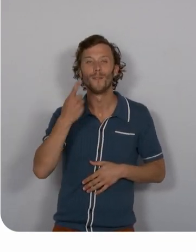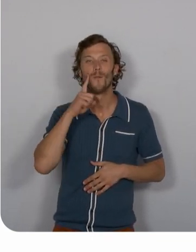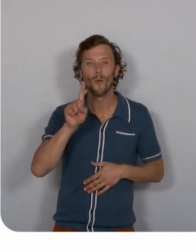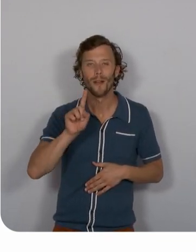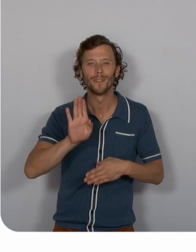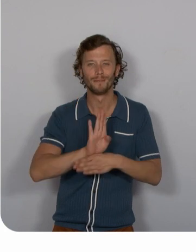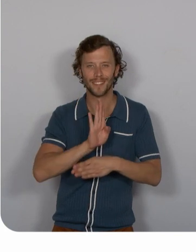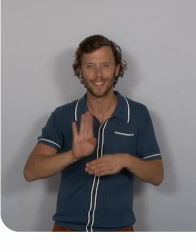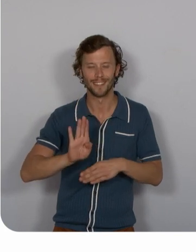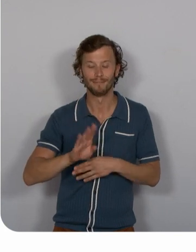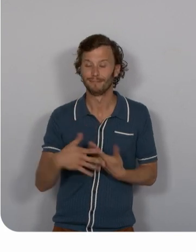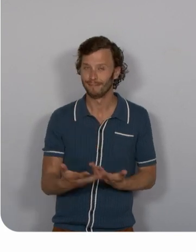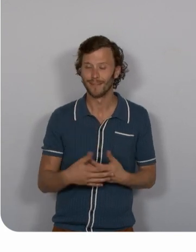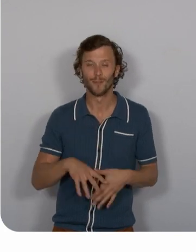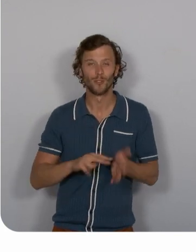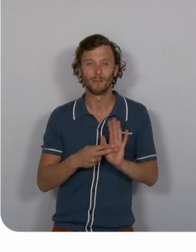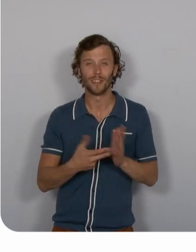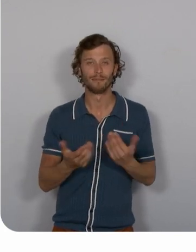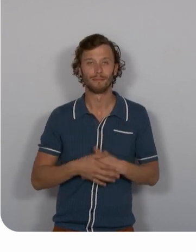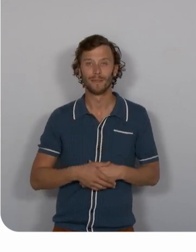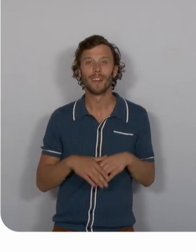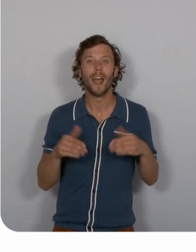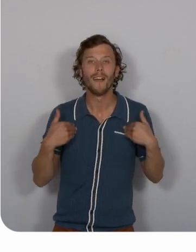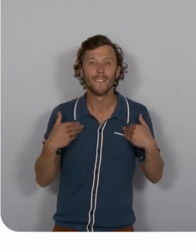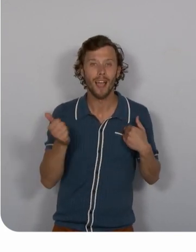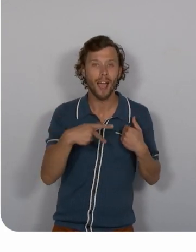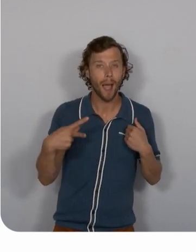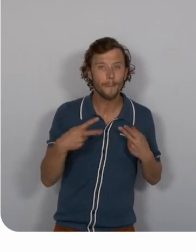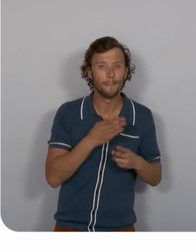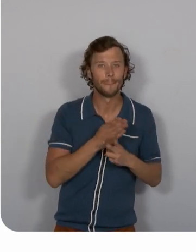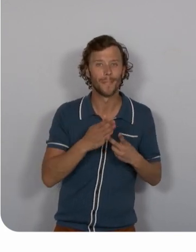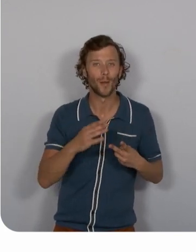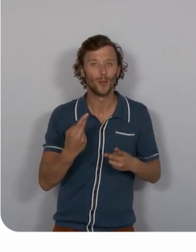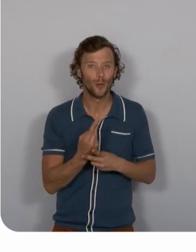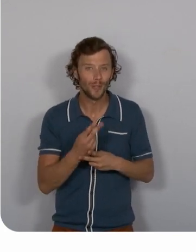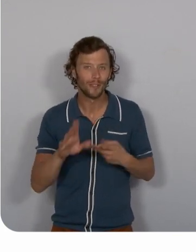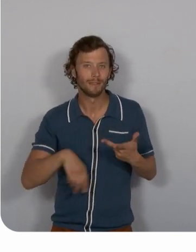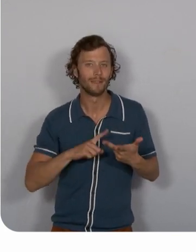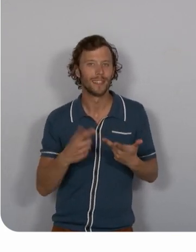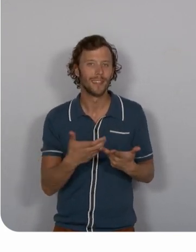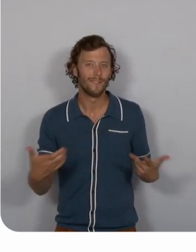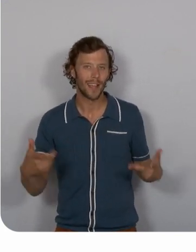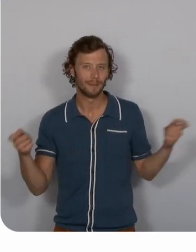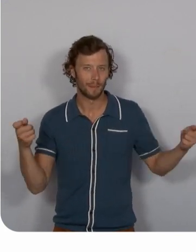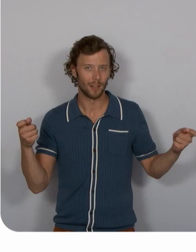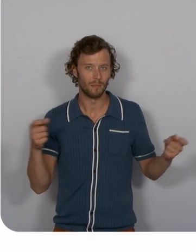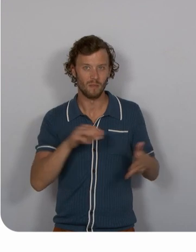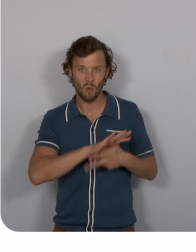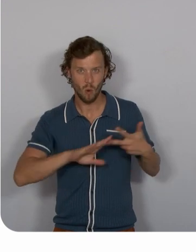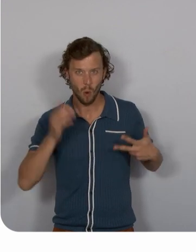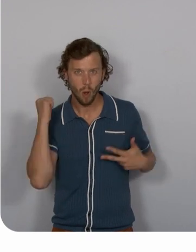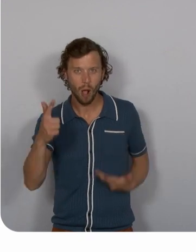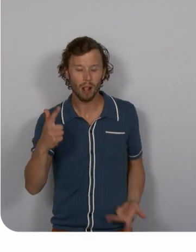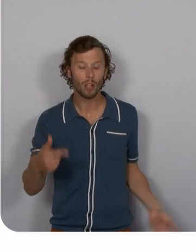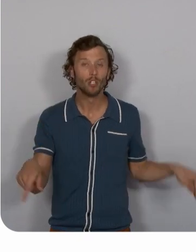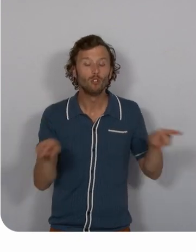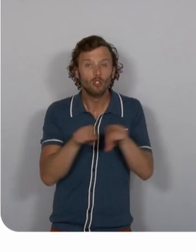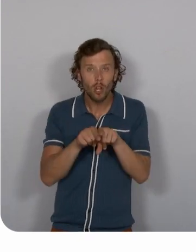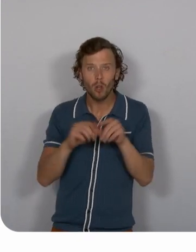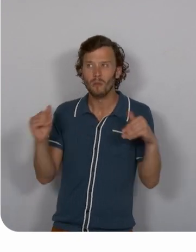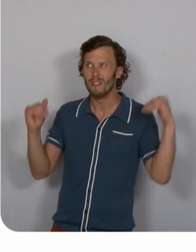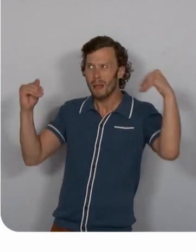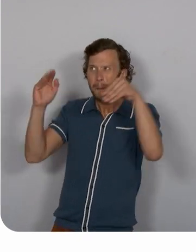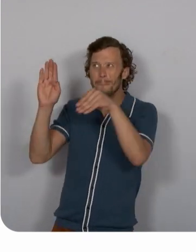comes with user, app, and device management, plus enterprise-grade consumer support.